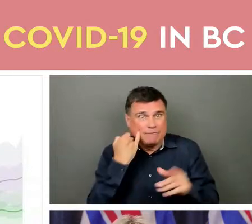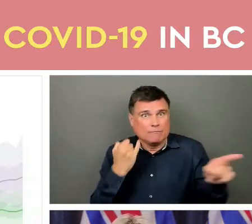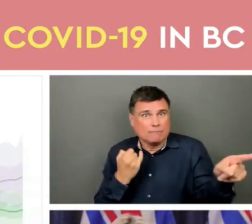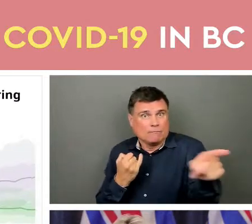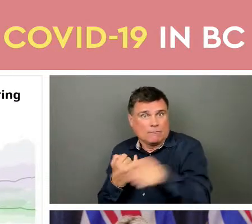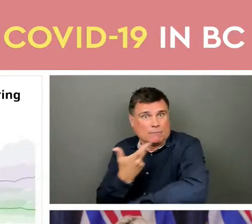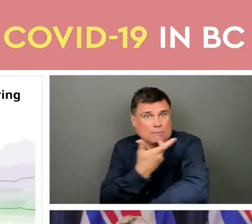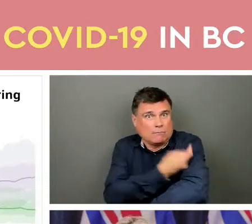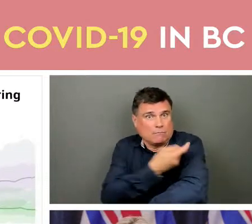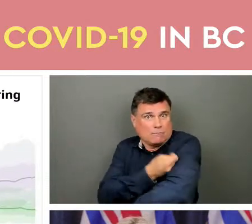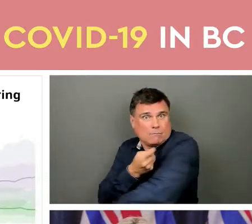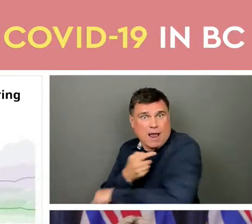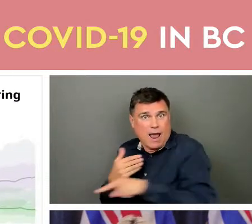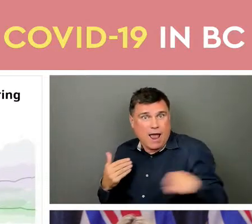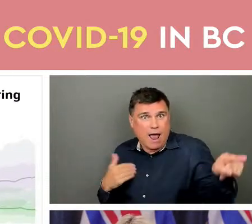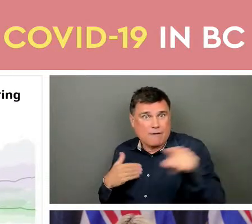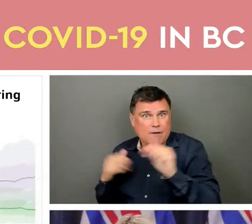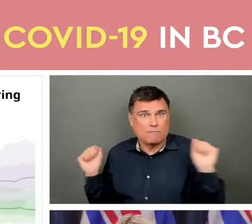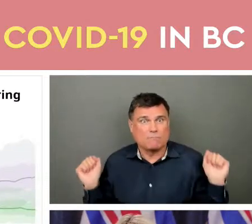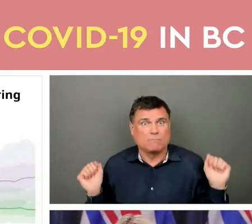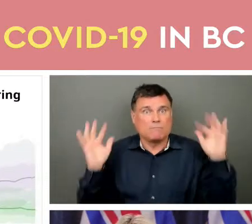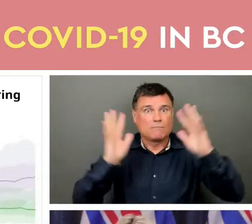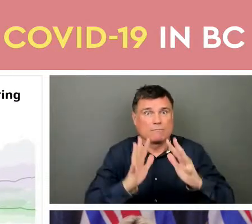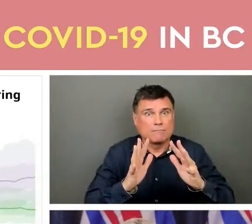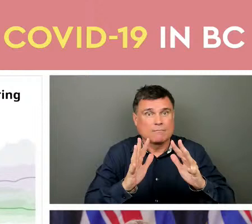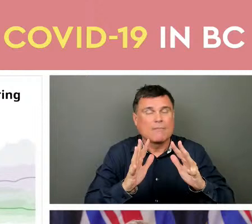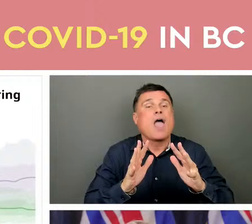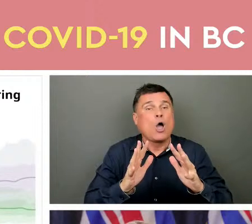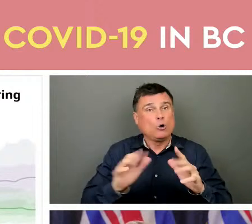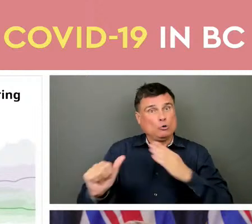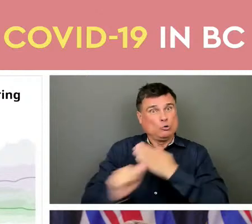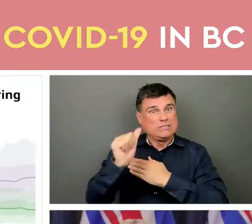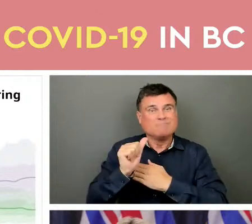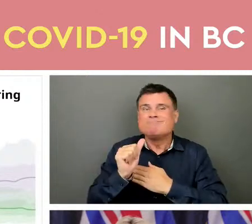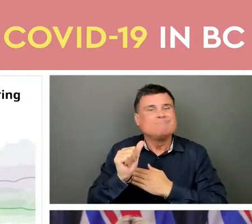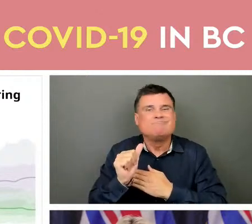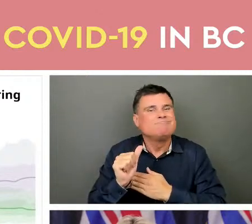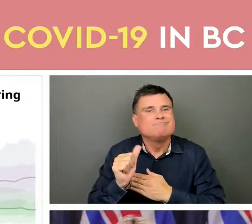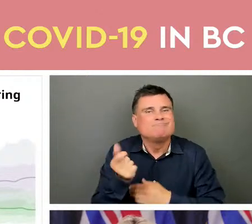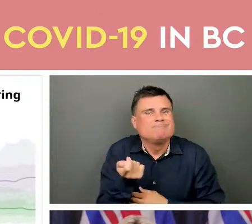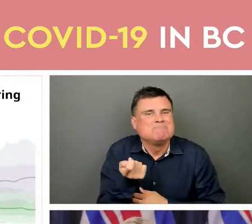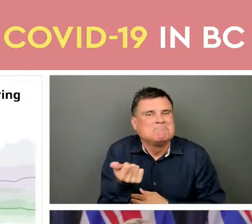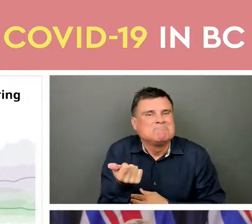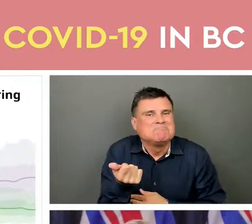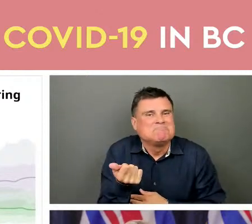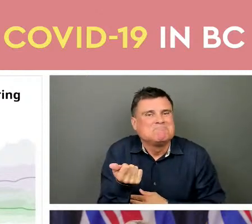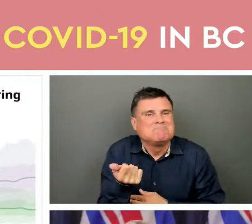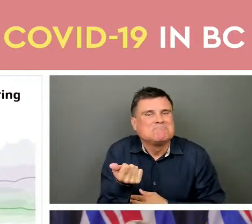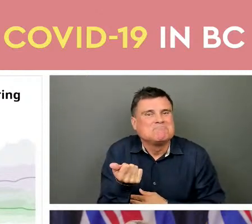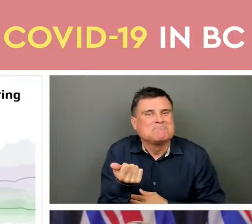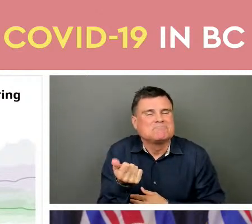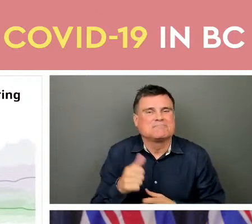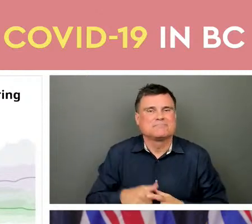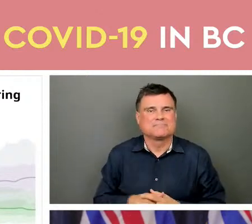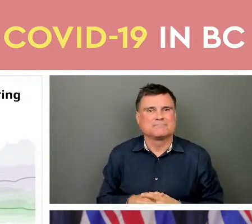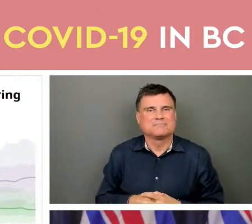the risk goes down dramatically. So finally, we've put in a model that shows